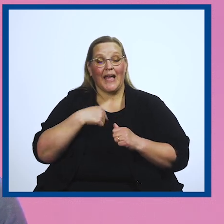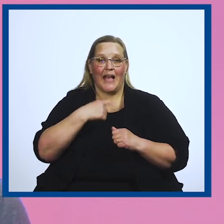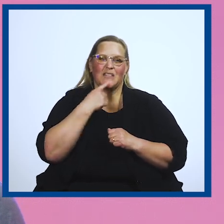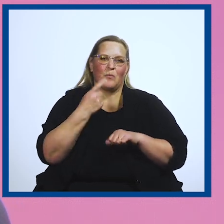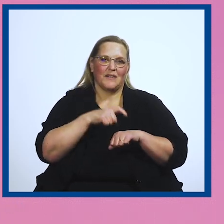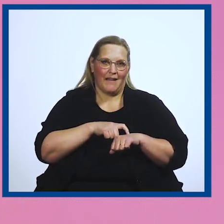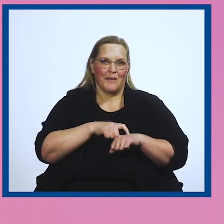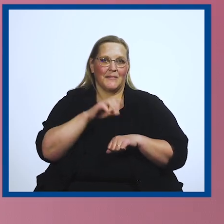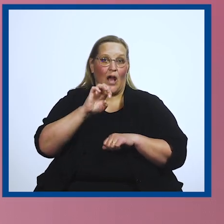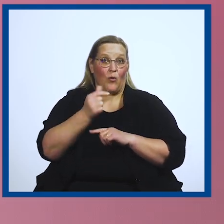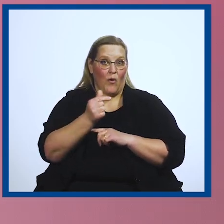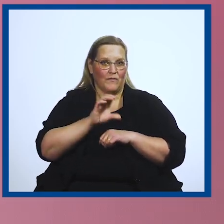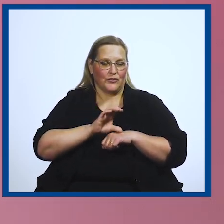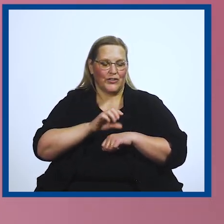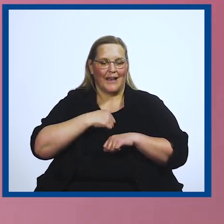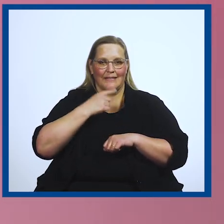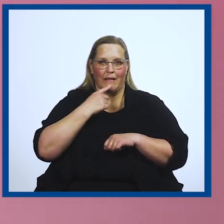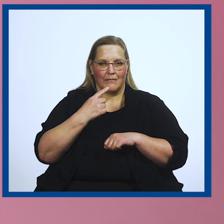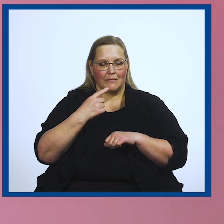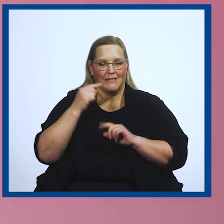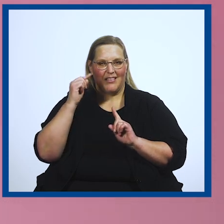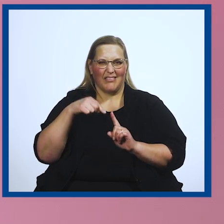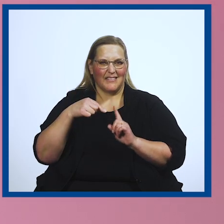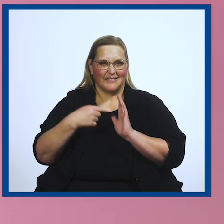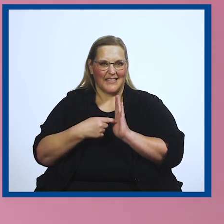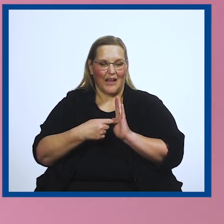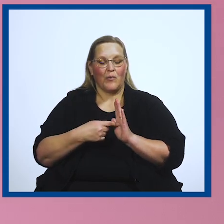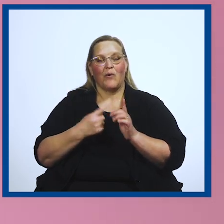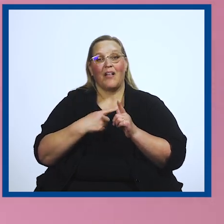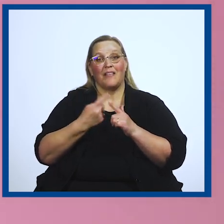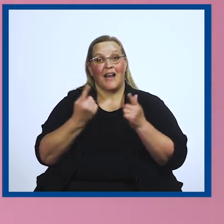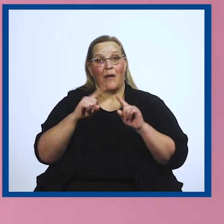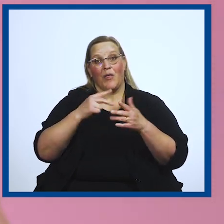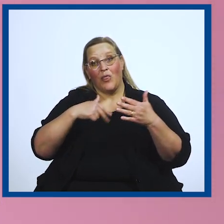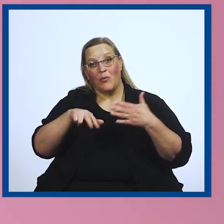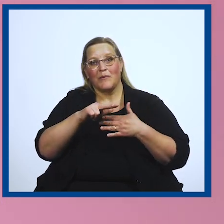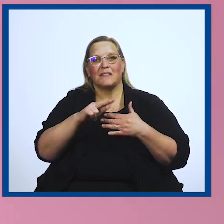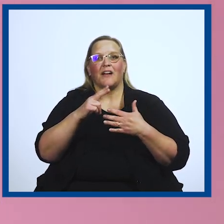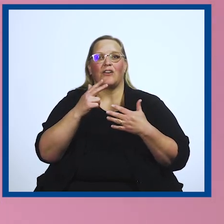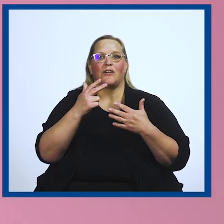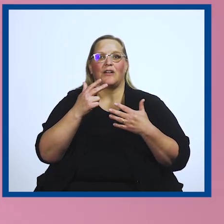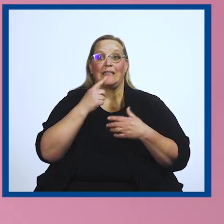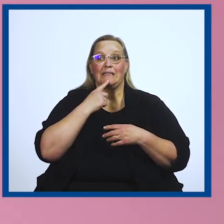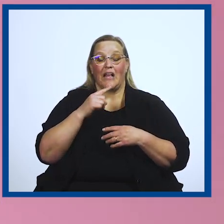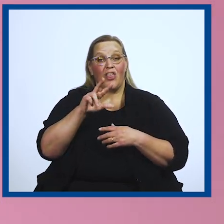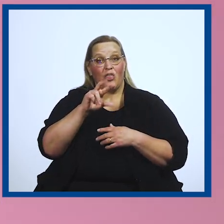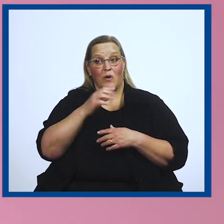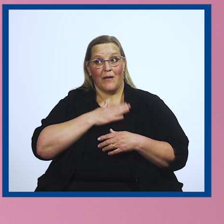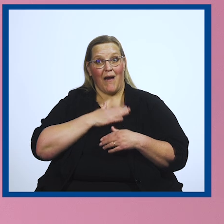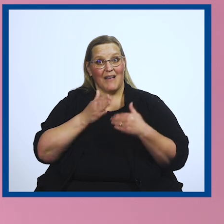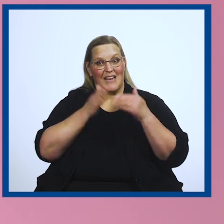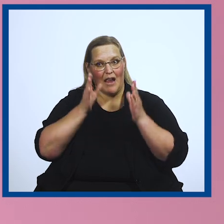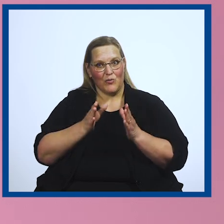once, and about 3 weeks later, I go to this church, and this guy comes up to me and goes, 30 of my neighbors are here, Pastor Kurt, 30